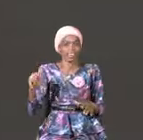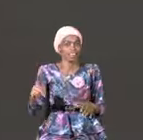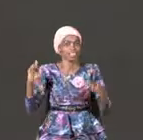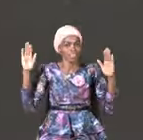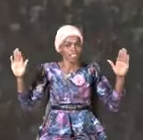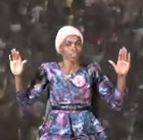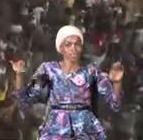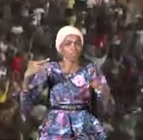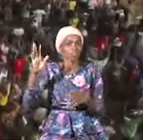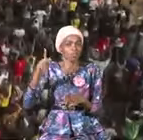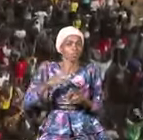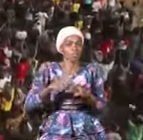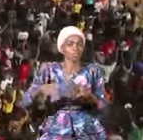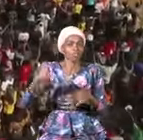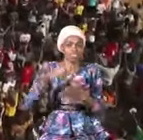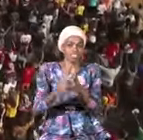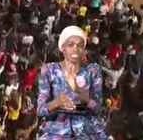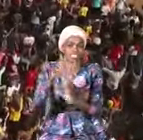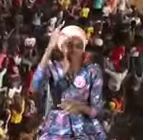professional.